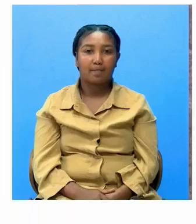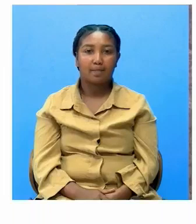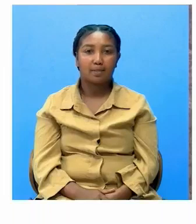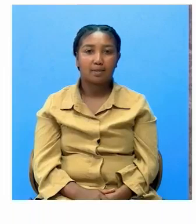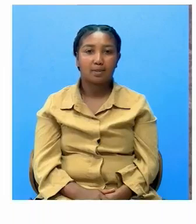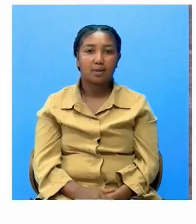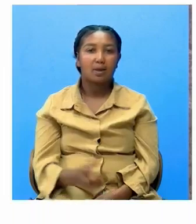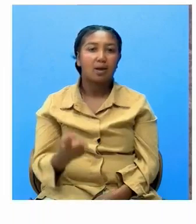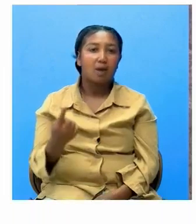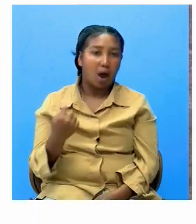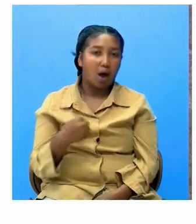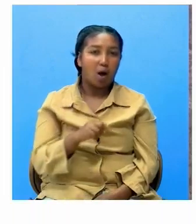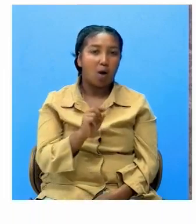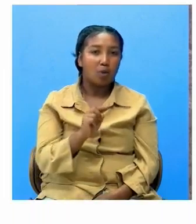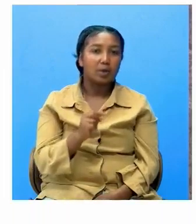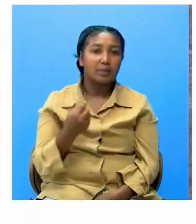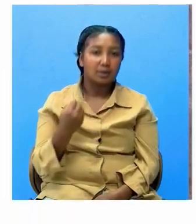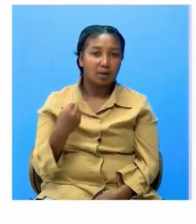our dinner.